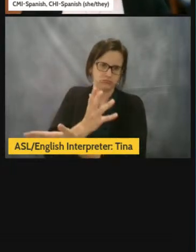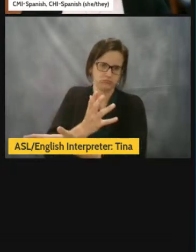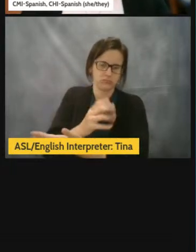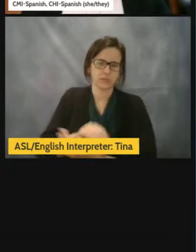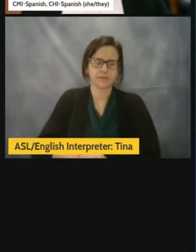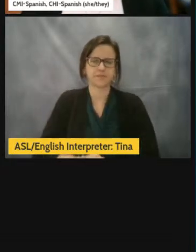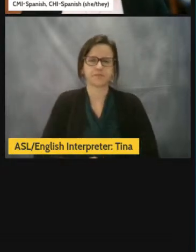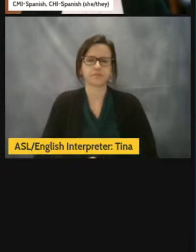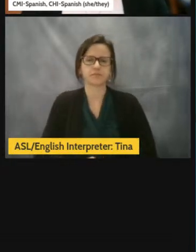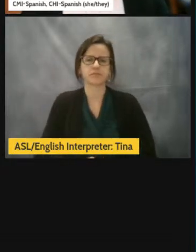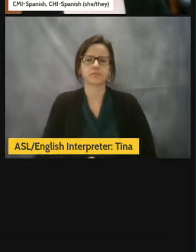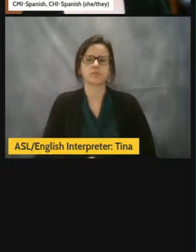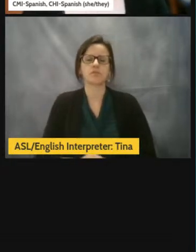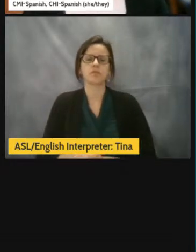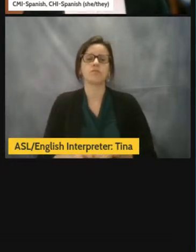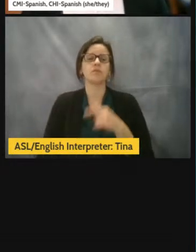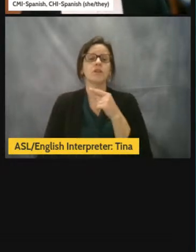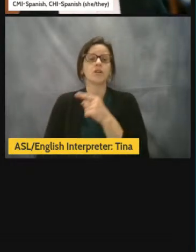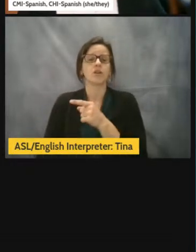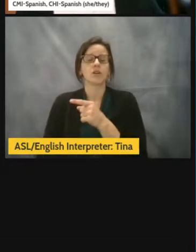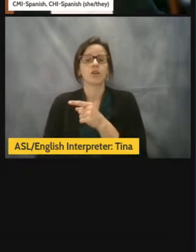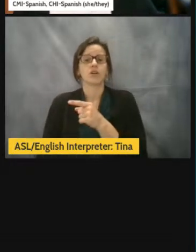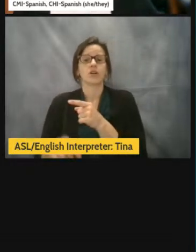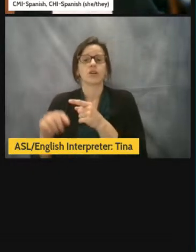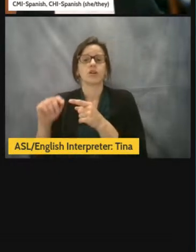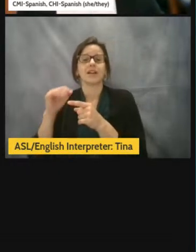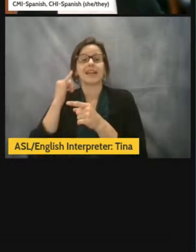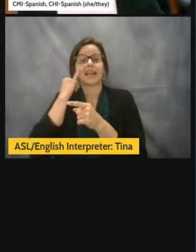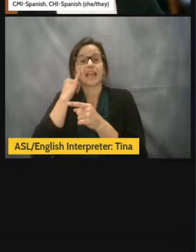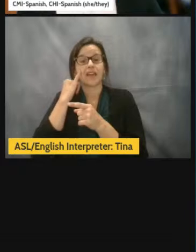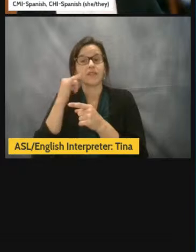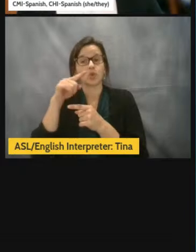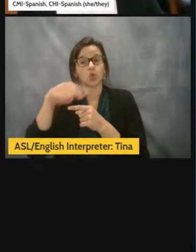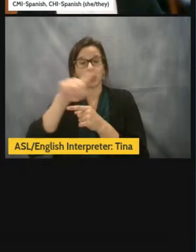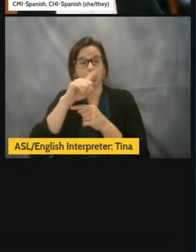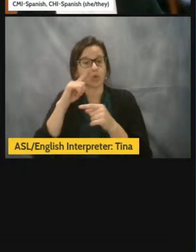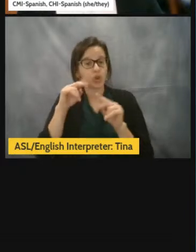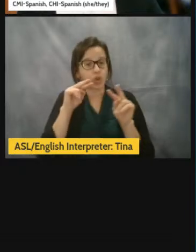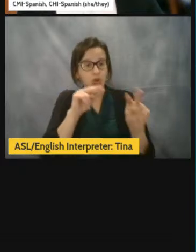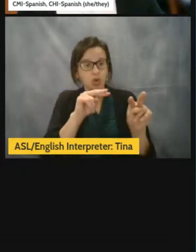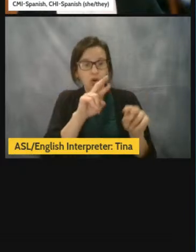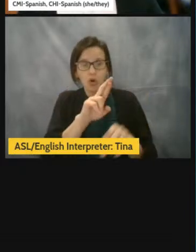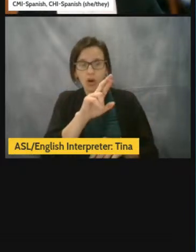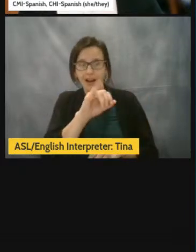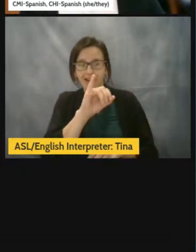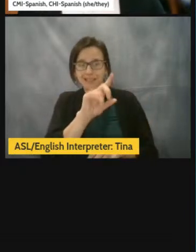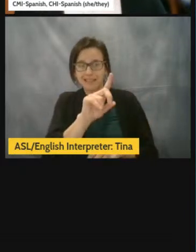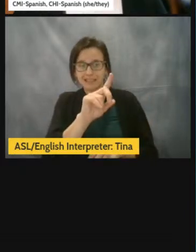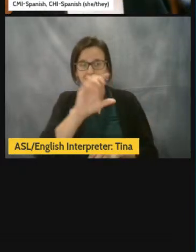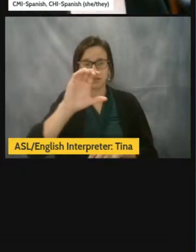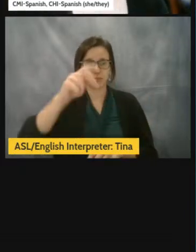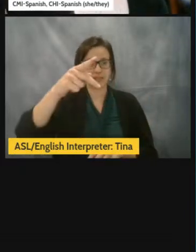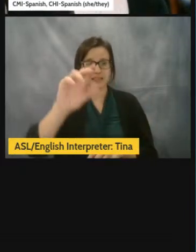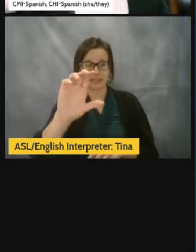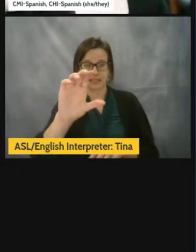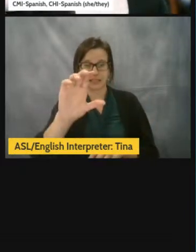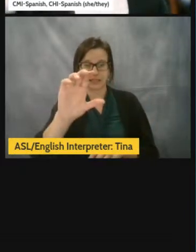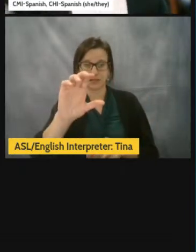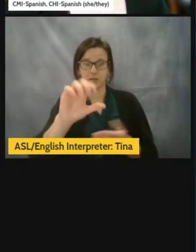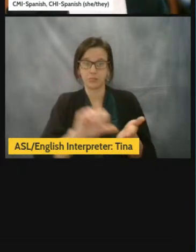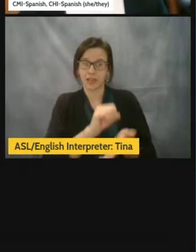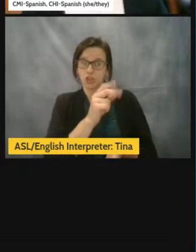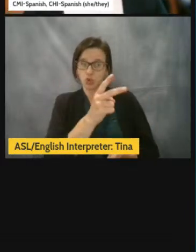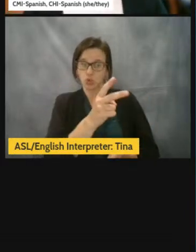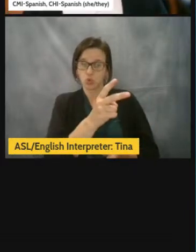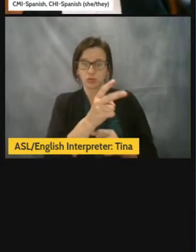This is also, if we look at the RID CPCs, on page 2, see, look, I got my